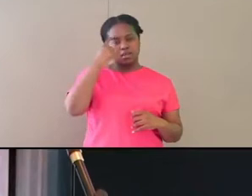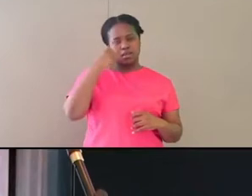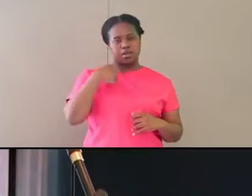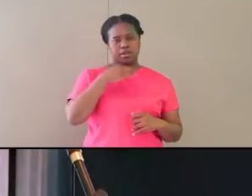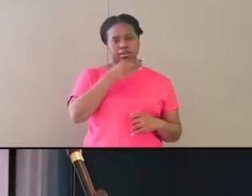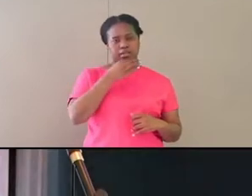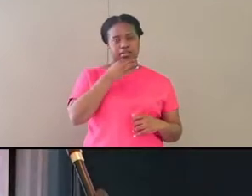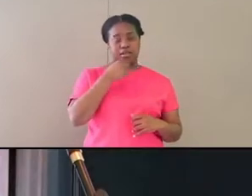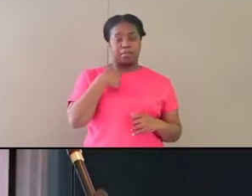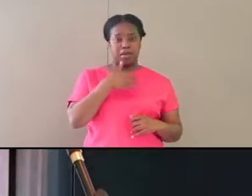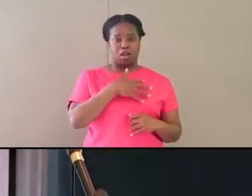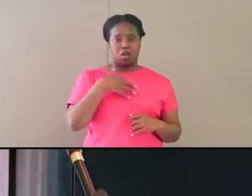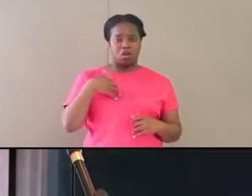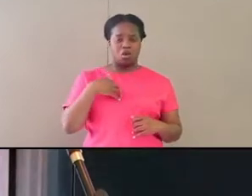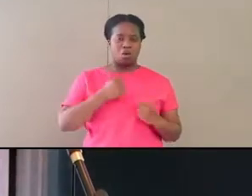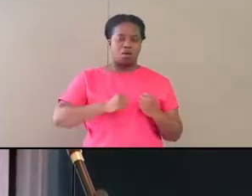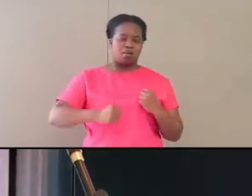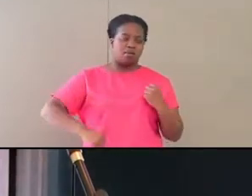region